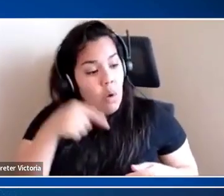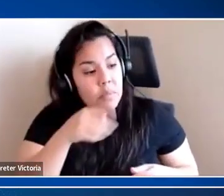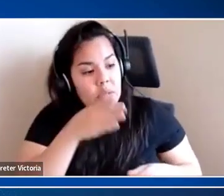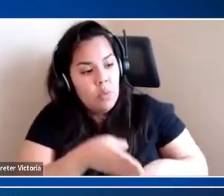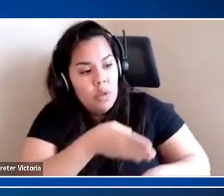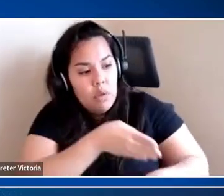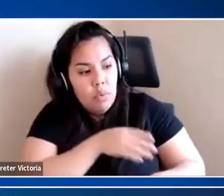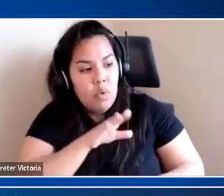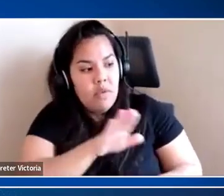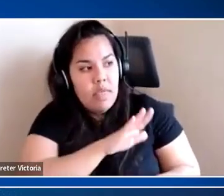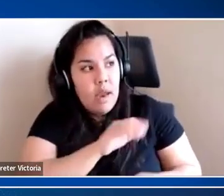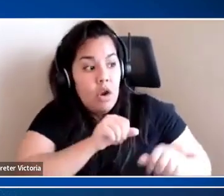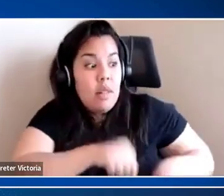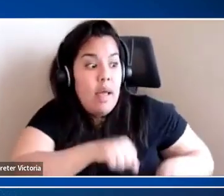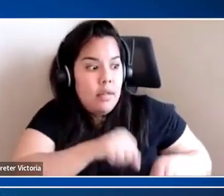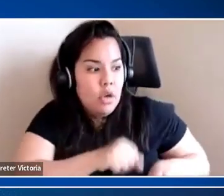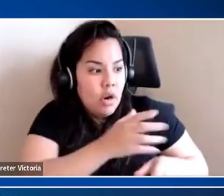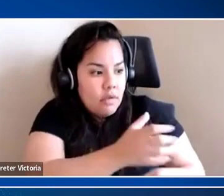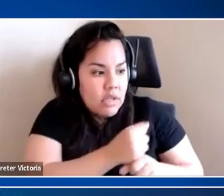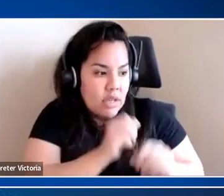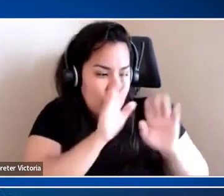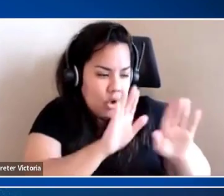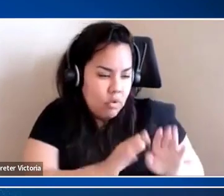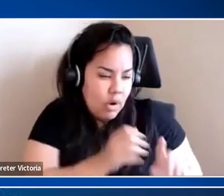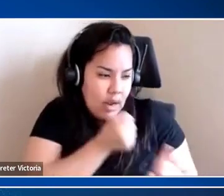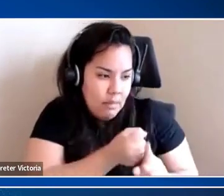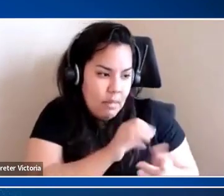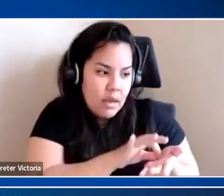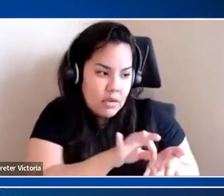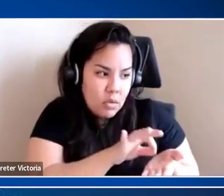of receiving great impact scores.